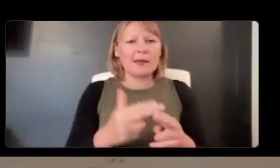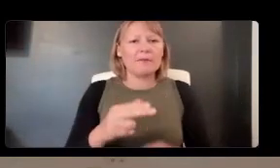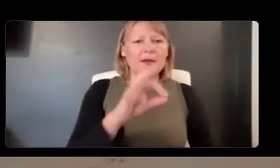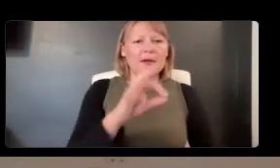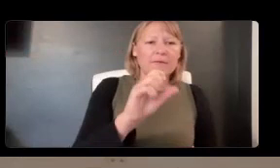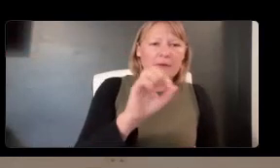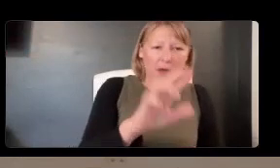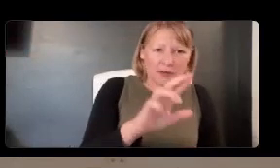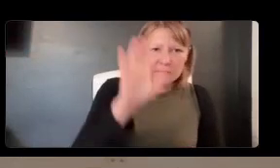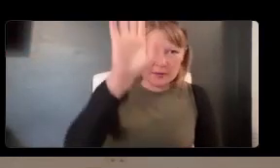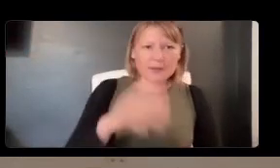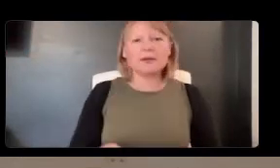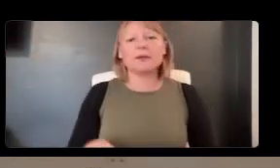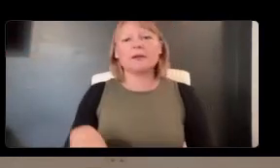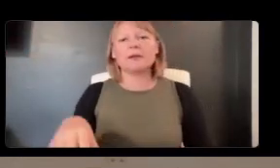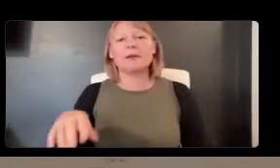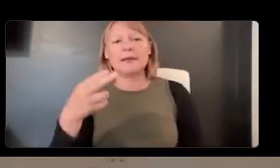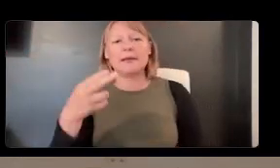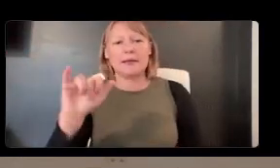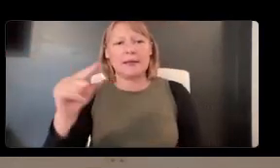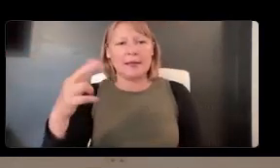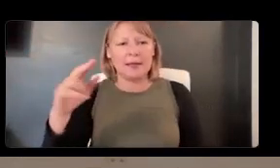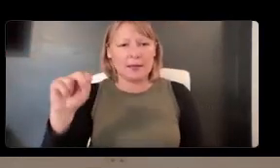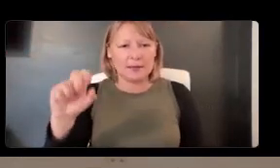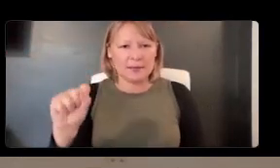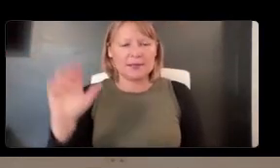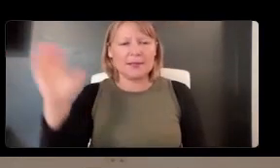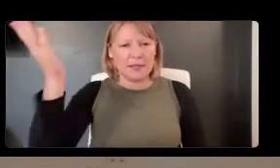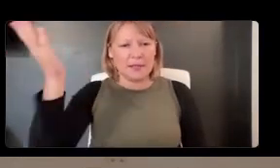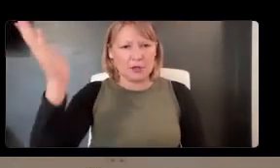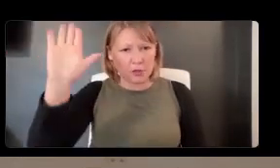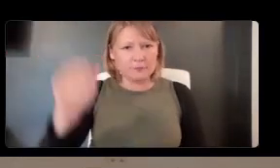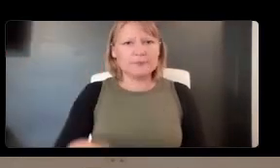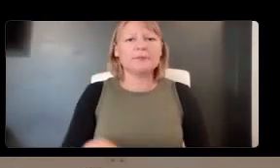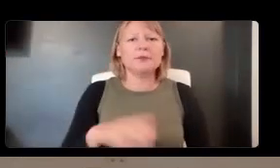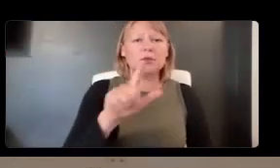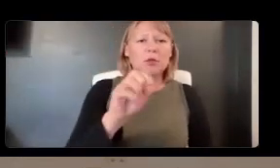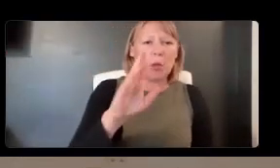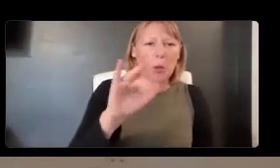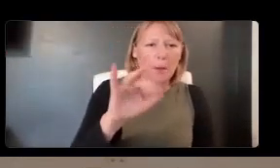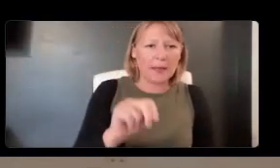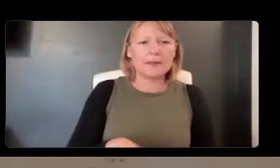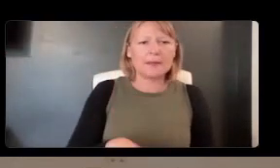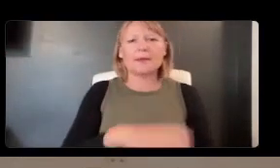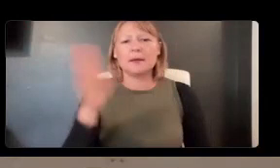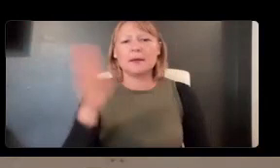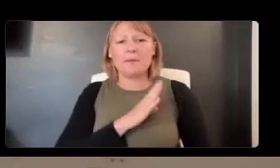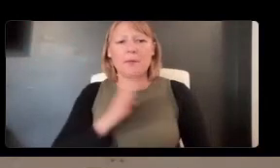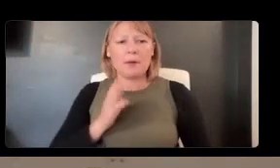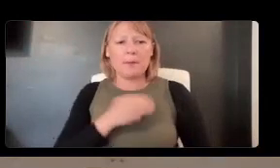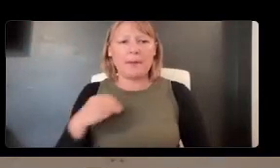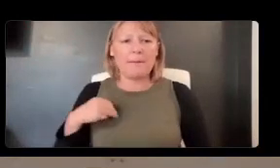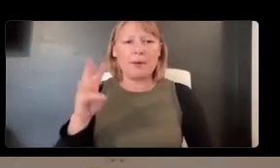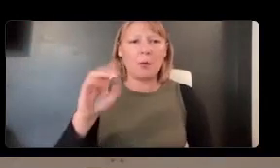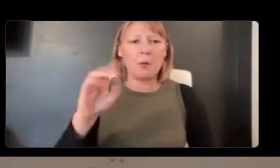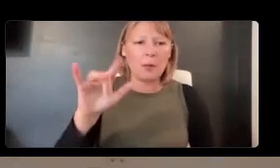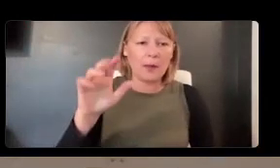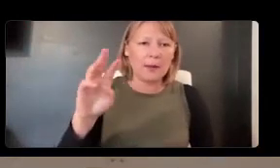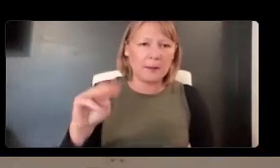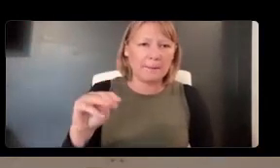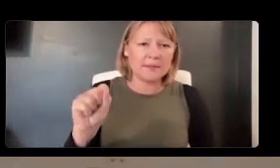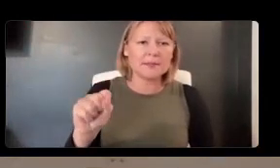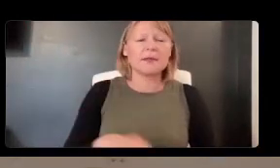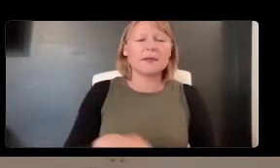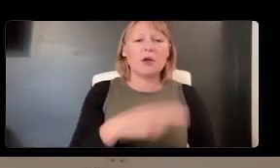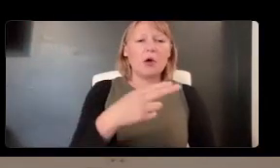Here. Board Member Higgins, Here. Board Member Lobin, Here. Board Member Williams, Here. Board Member